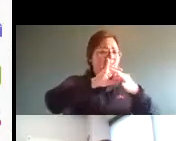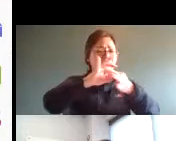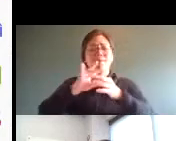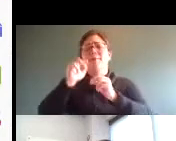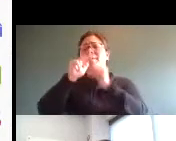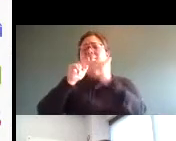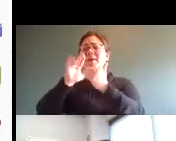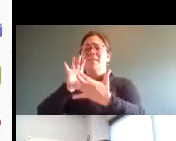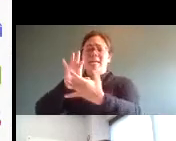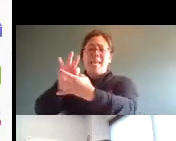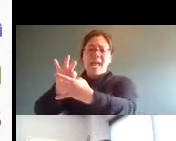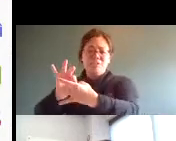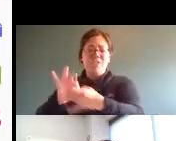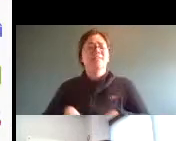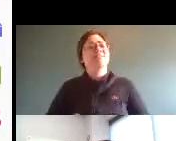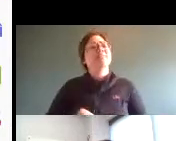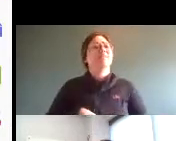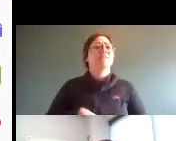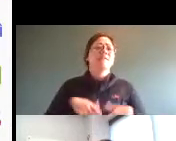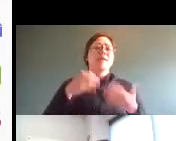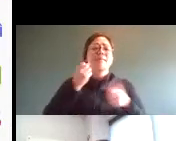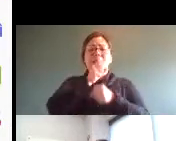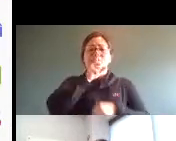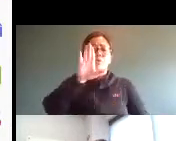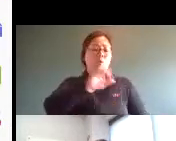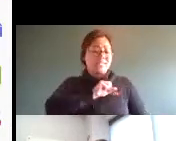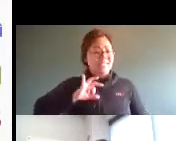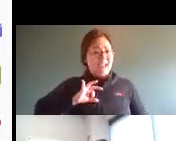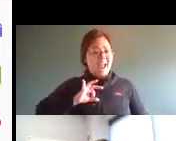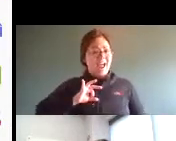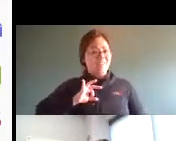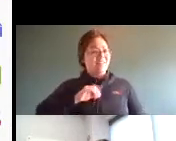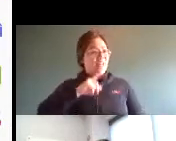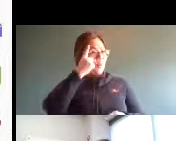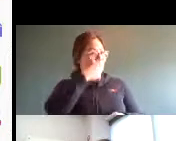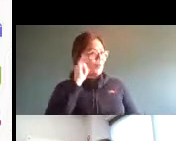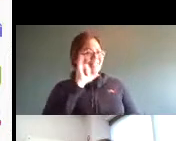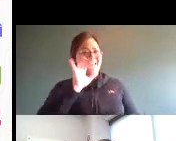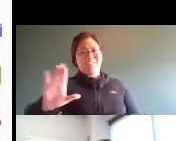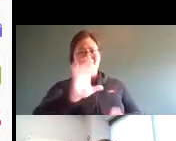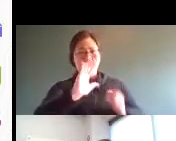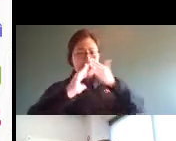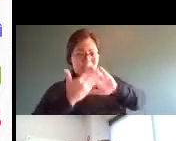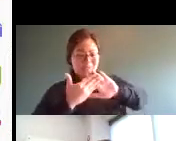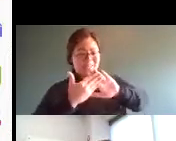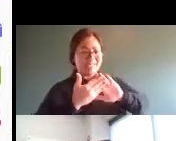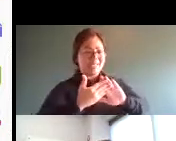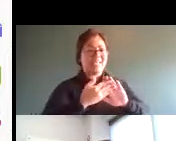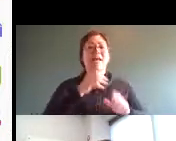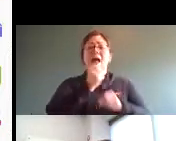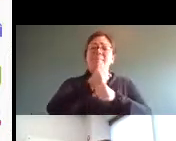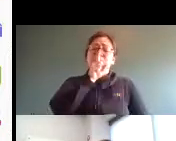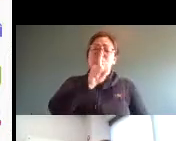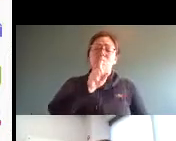ties, make sure that your staff represents those that you're trying to serve and recruit, and make yourself